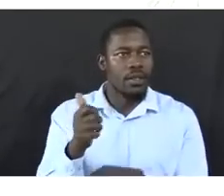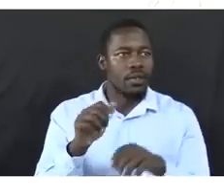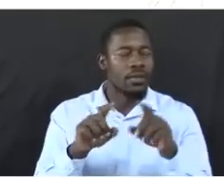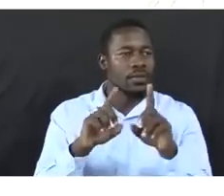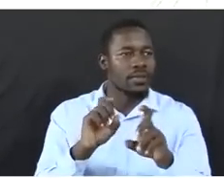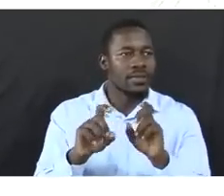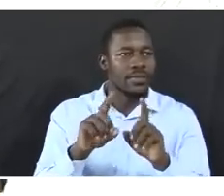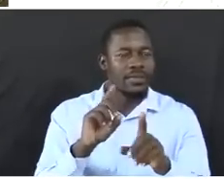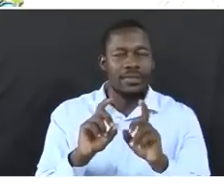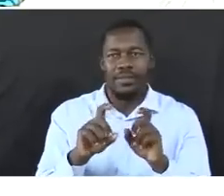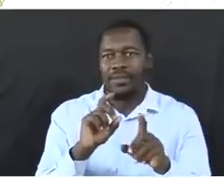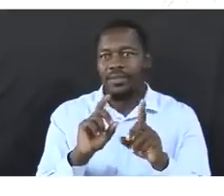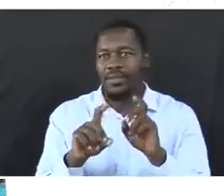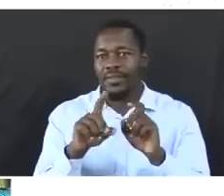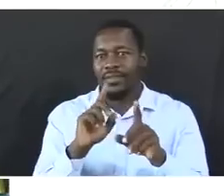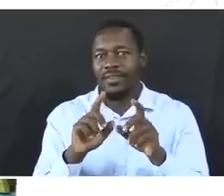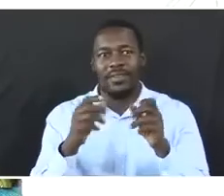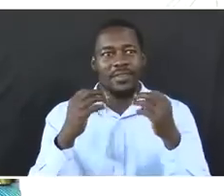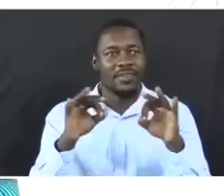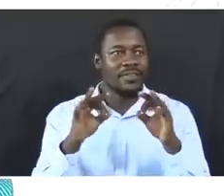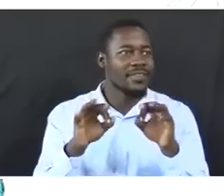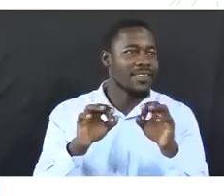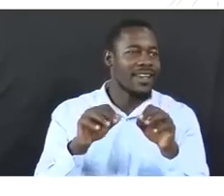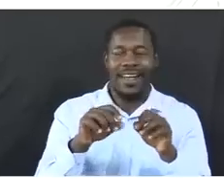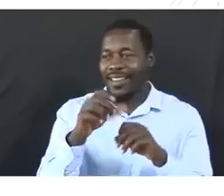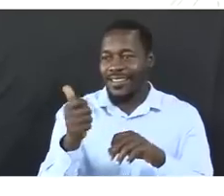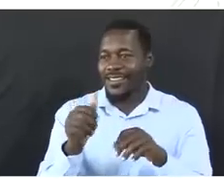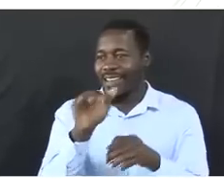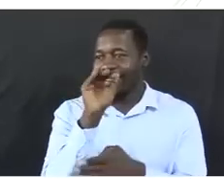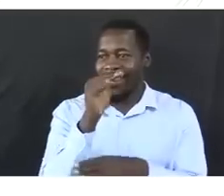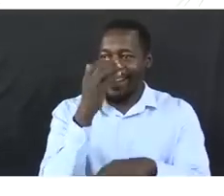Hey, you're asking difficult questions, Yago. Hey.